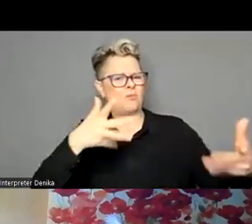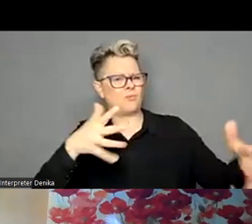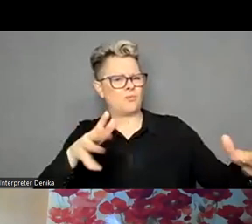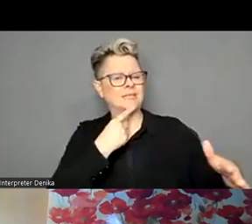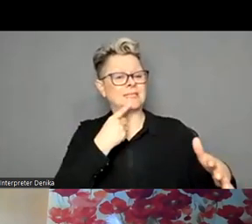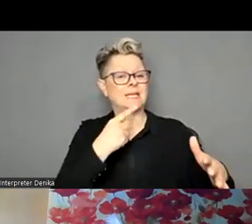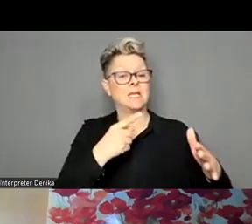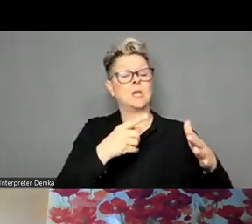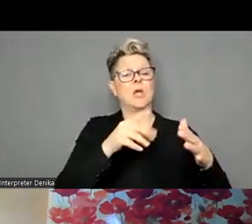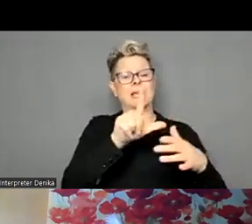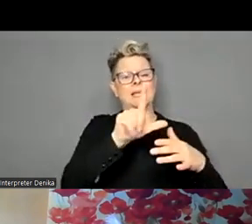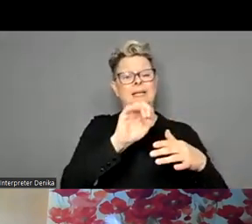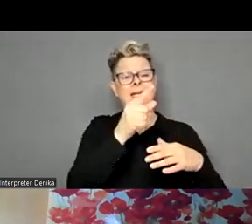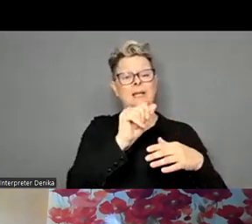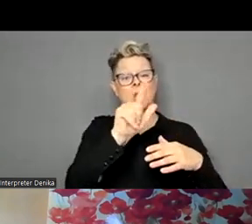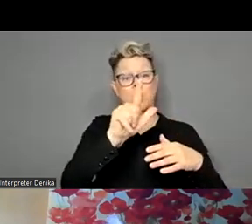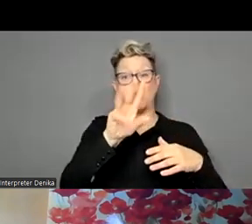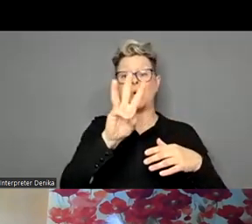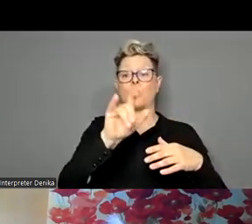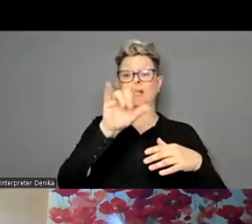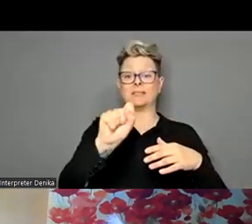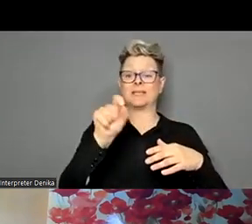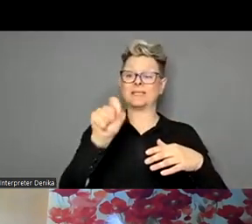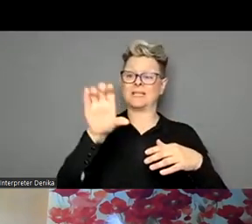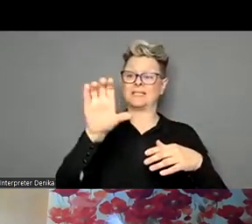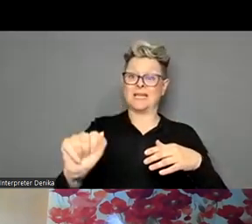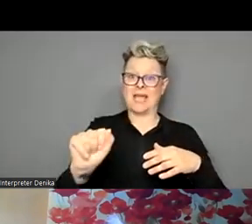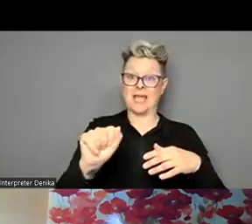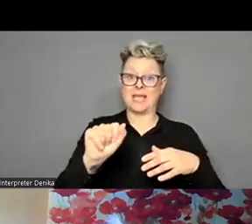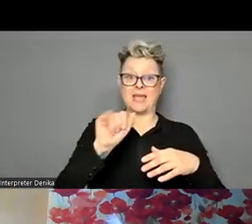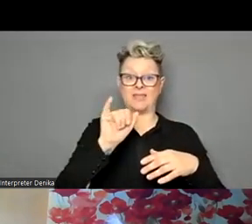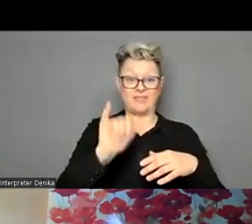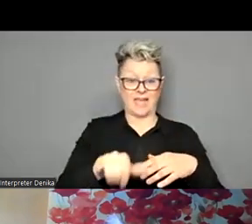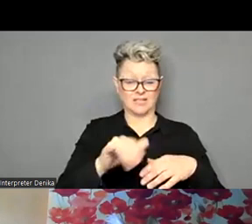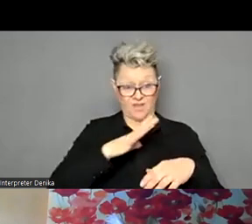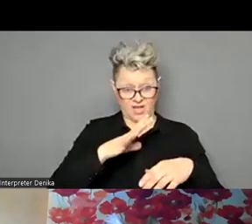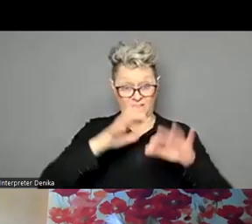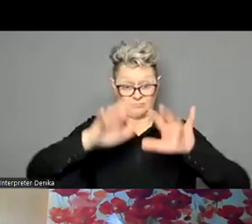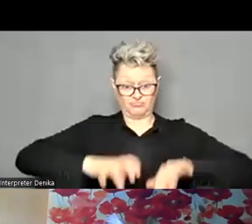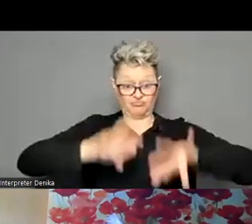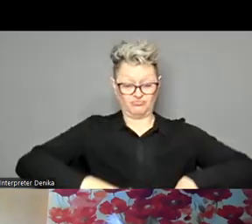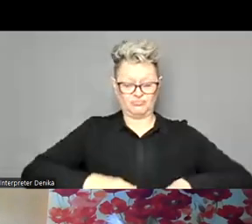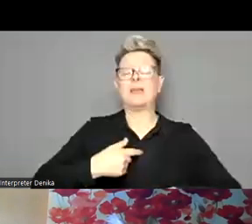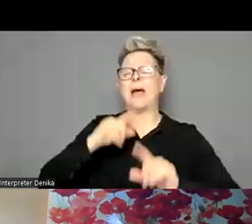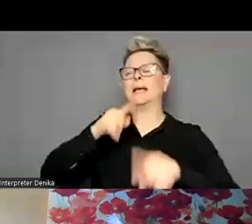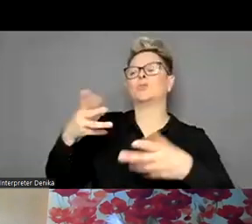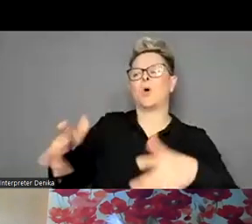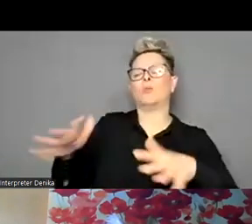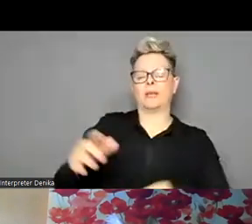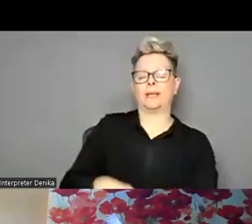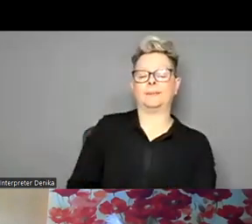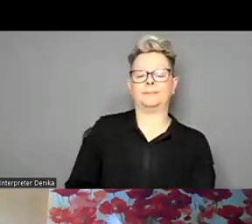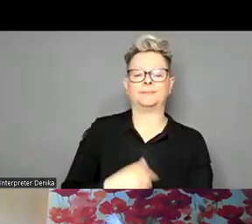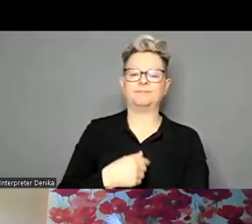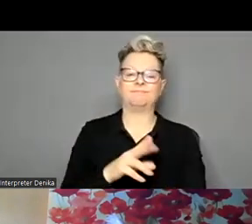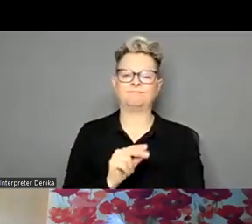on legalwills.ca okay to do? It's cheap. I mean, I guess I answered that one already. I'd say yes, no. you did.